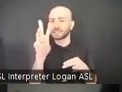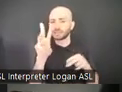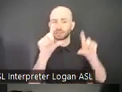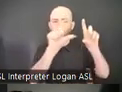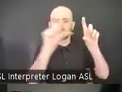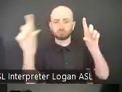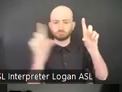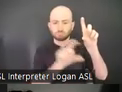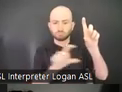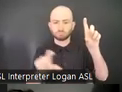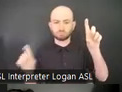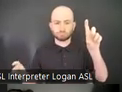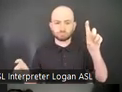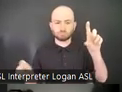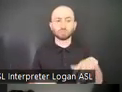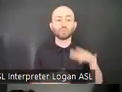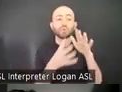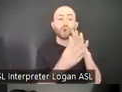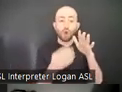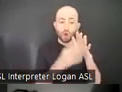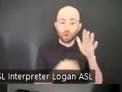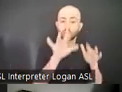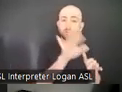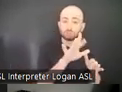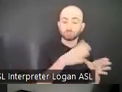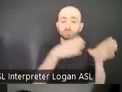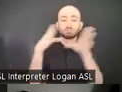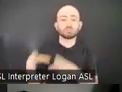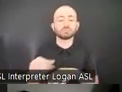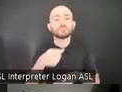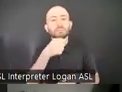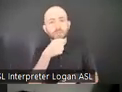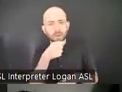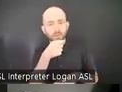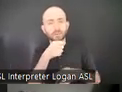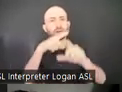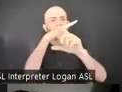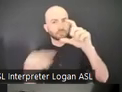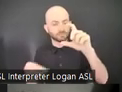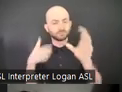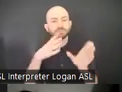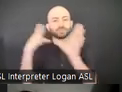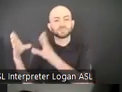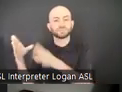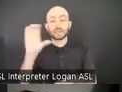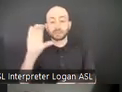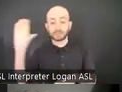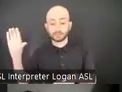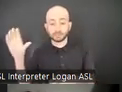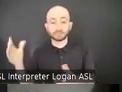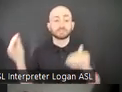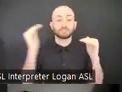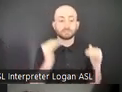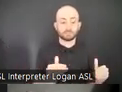record button, a mic with a line through it. A closed captioning icon, an icon with a wrench and